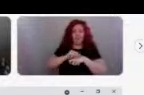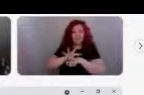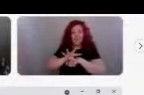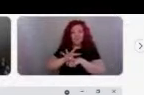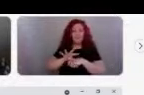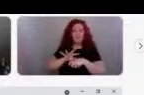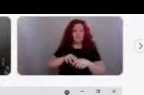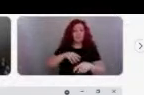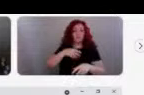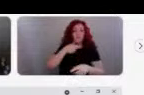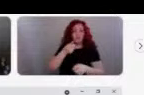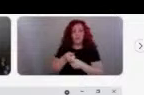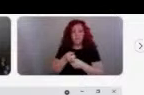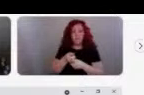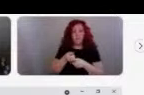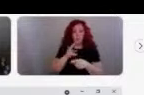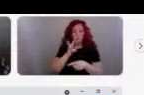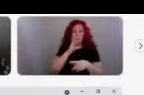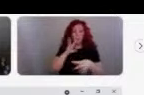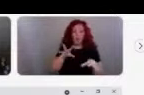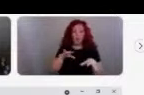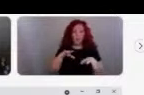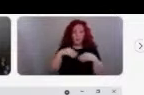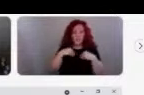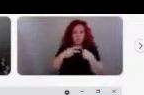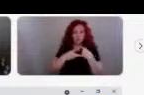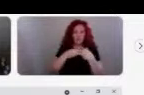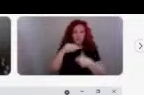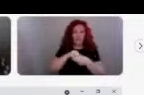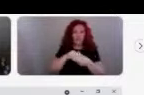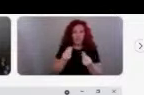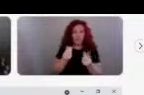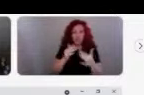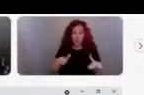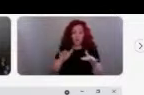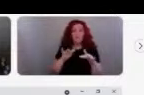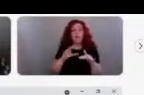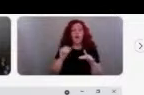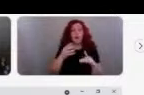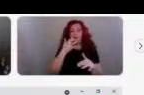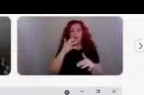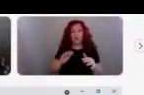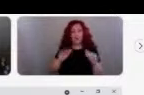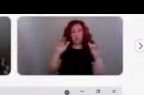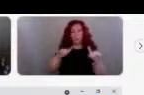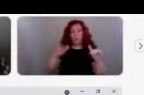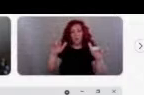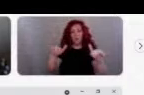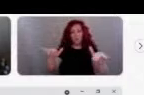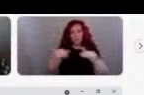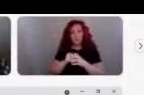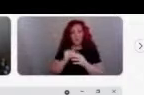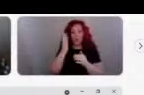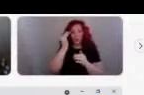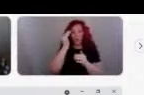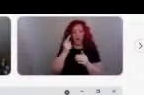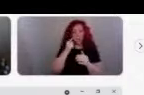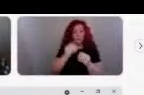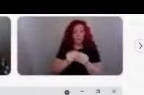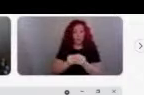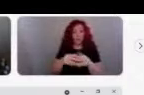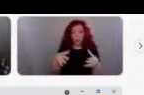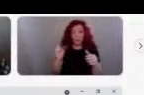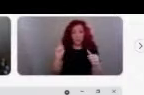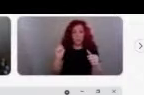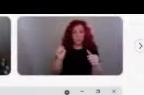soils and an increase of heat waves the reason for an increasing urban heat island effect in the growth of phoenix as we